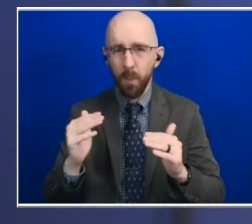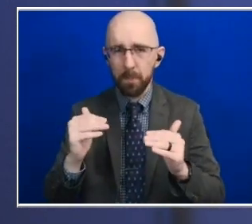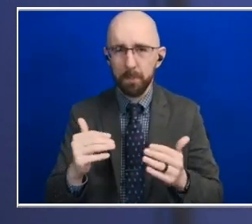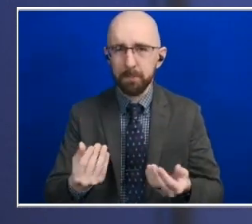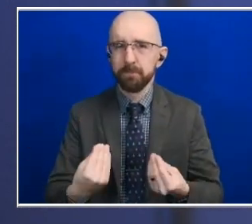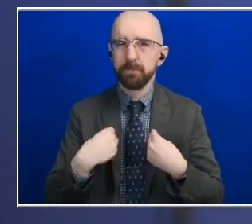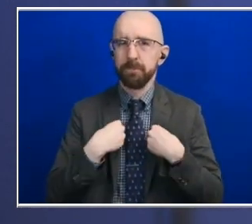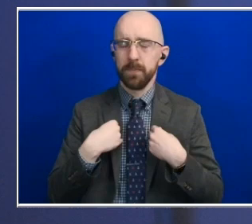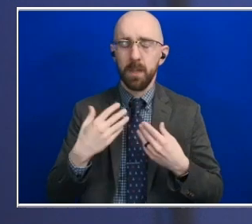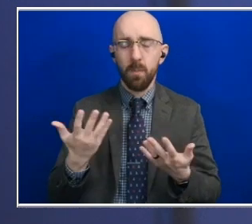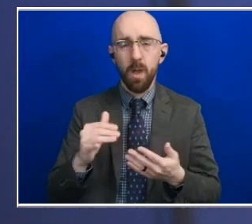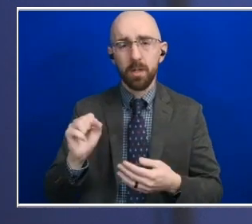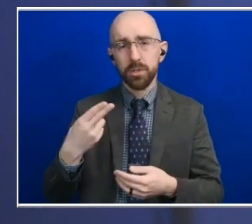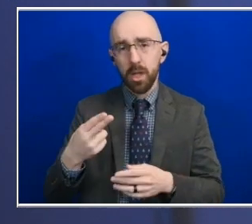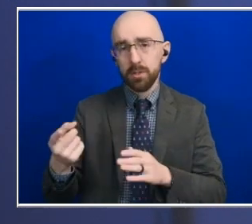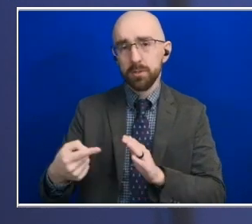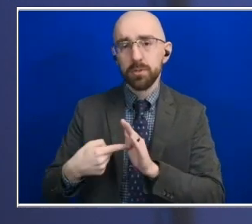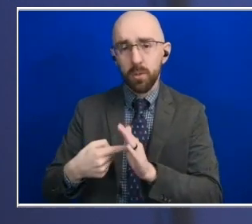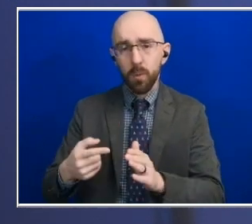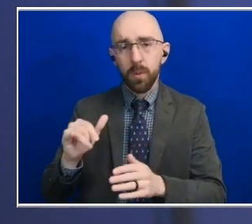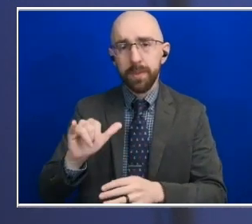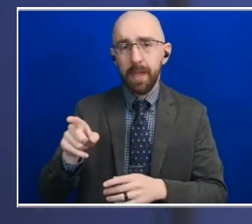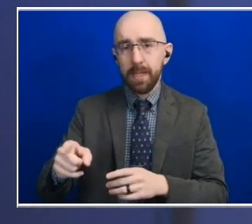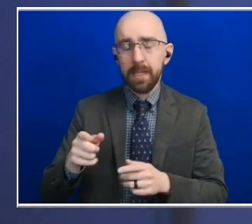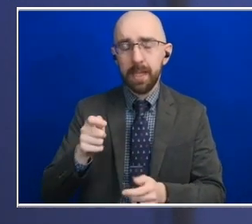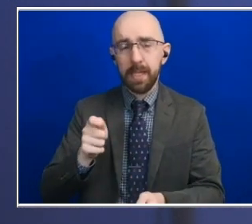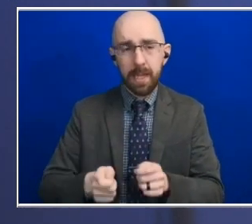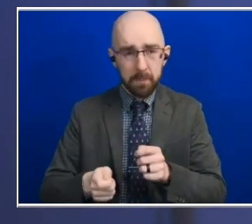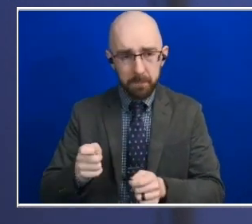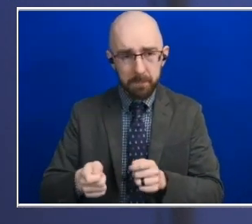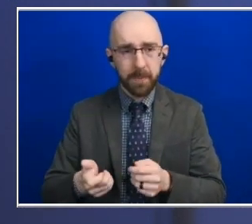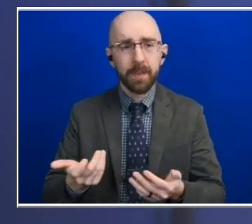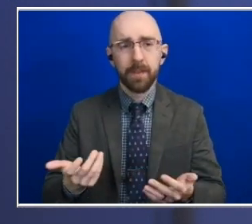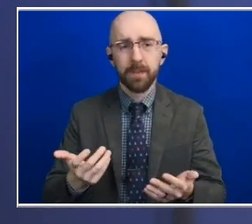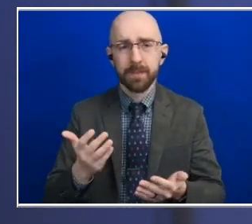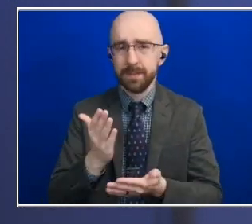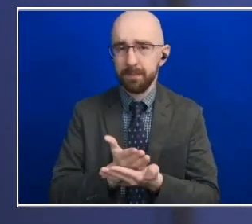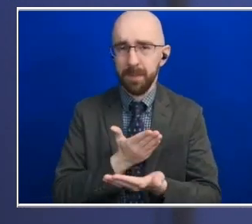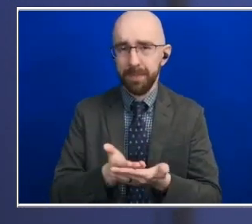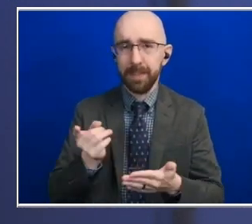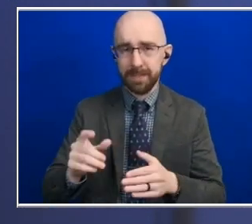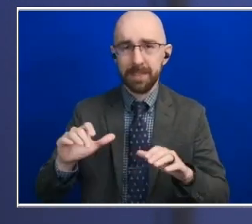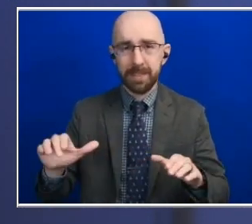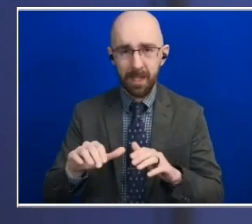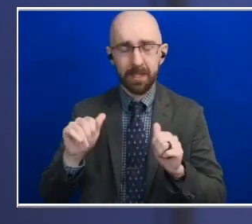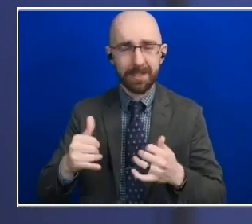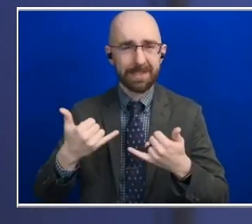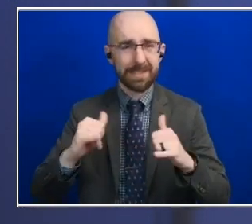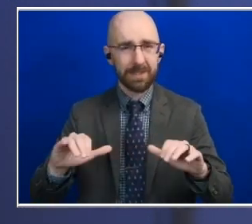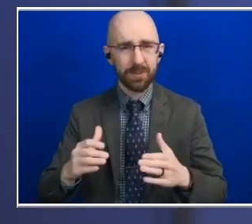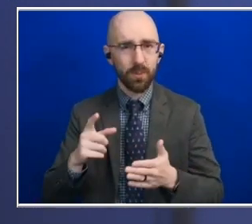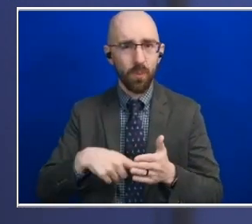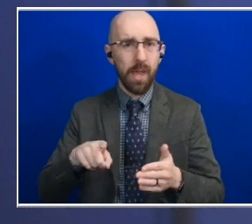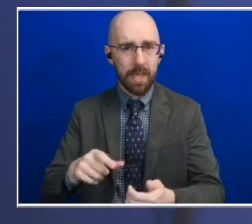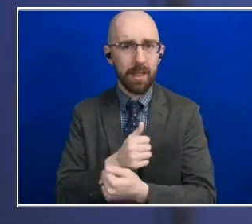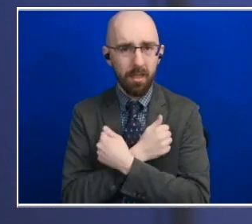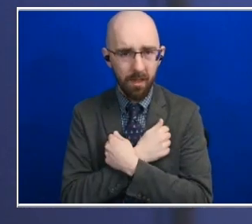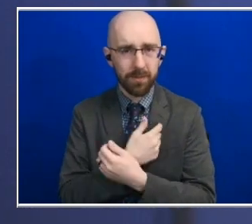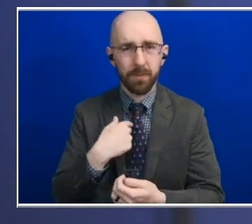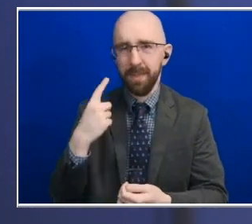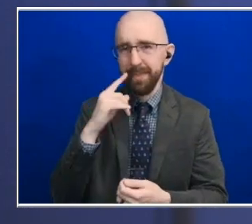that he adapted some of the things that he does so that he could still do what he loves. And so I think that instilled a lot of